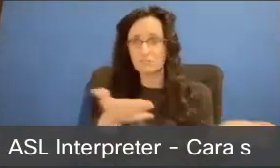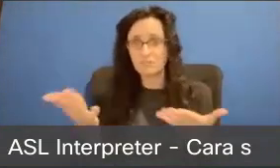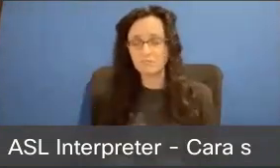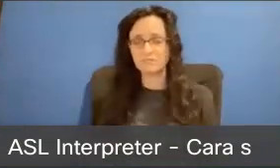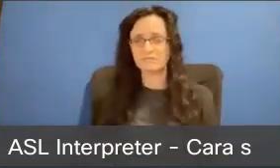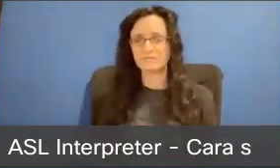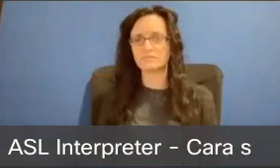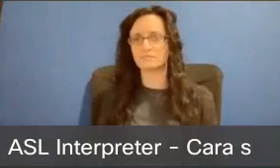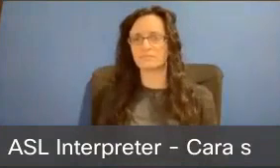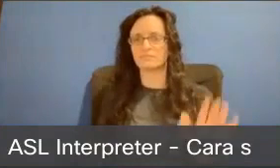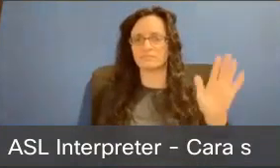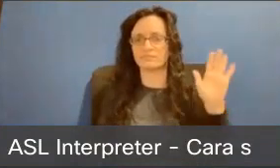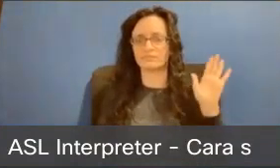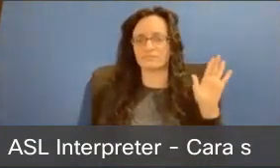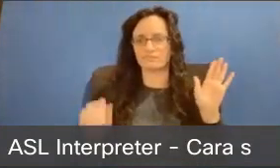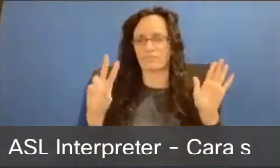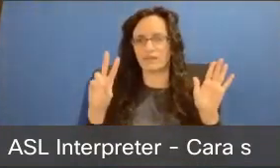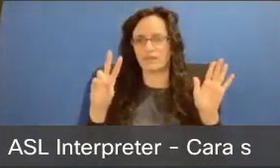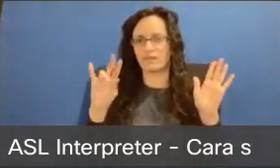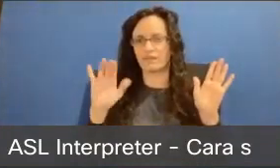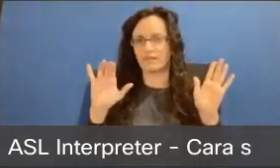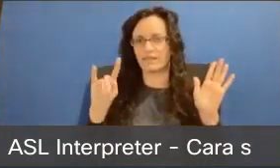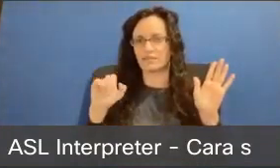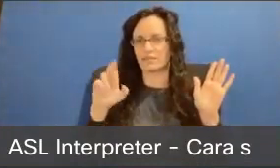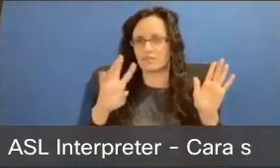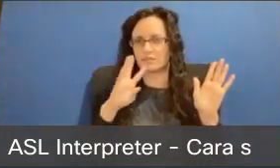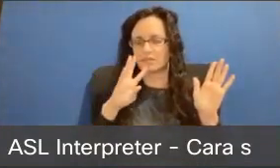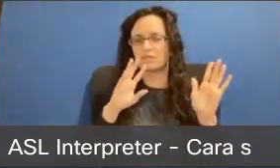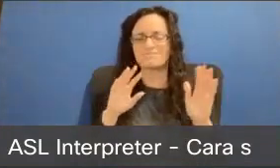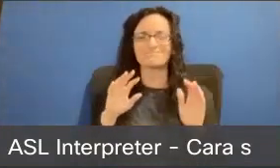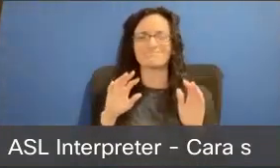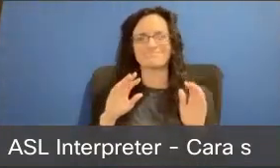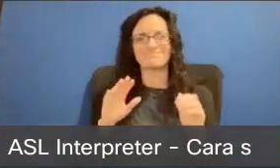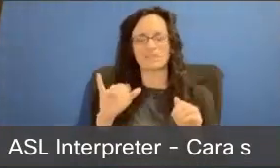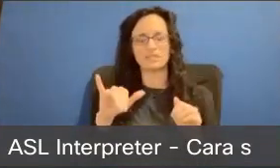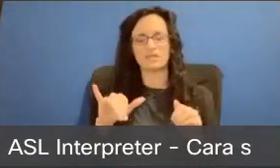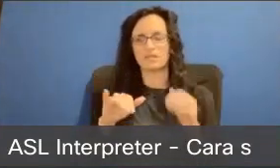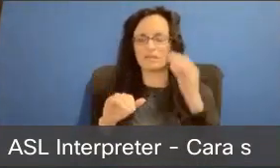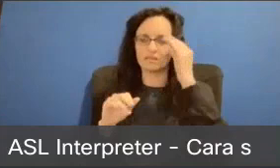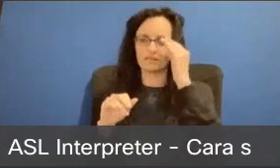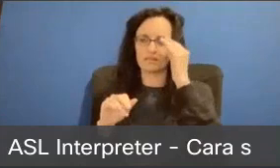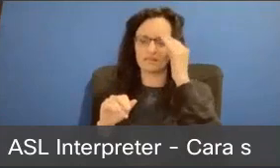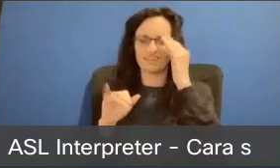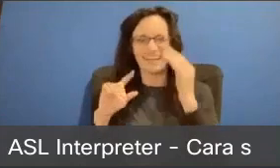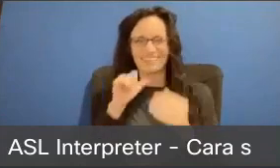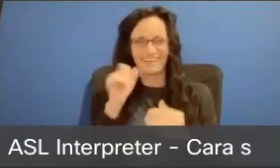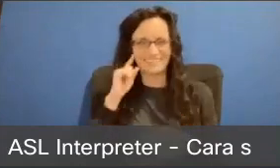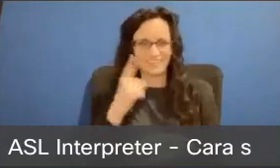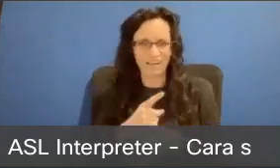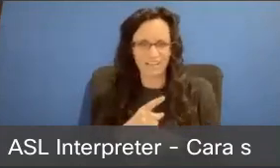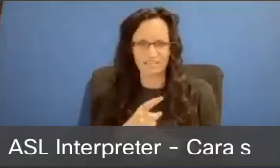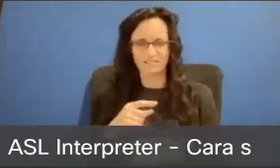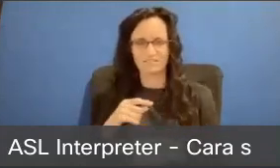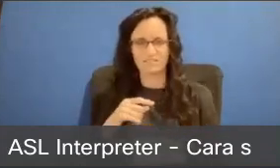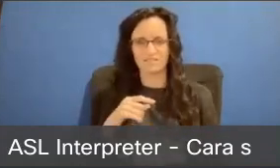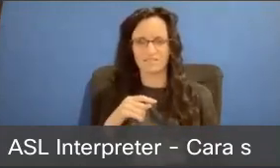It almost feels like just like not normalizing it. It doesn't even sound right almost when you say it.